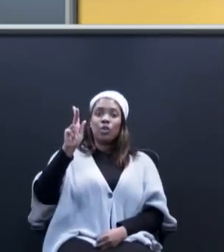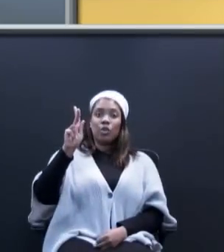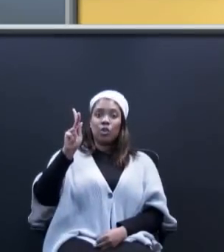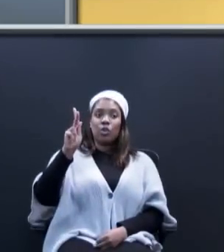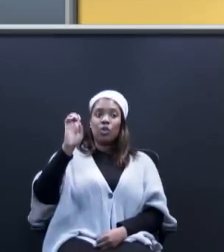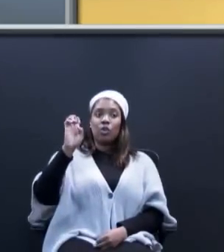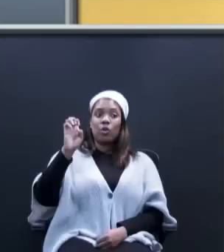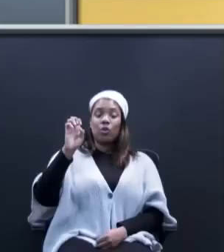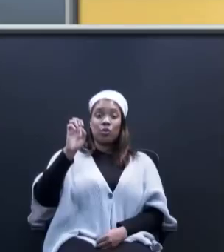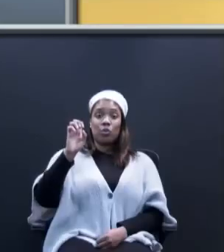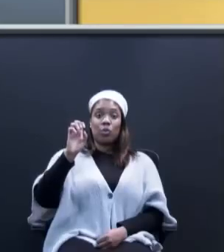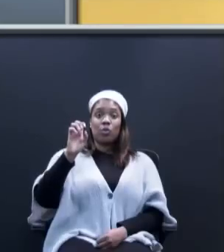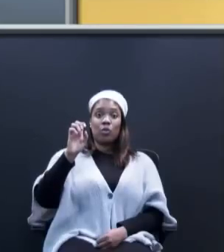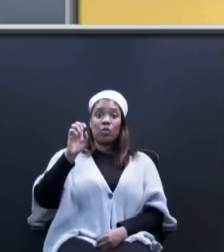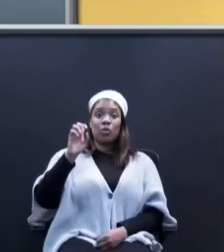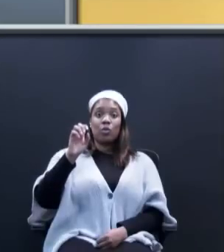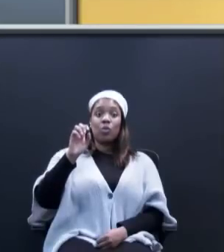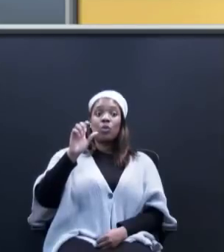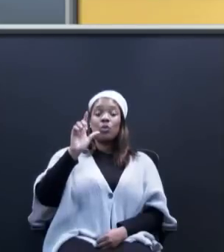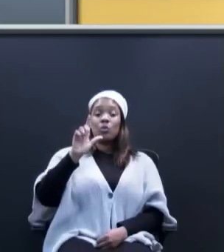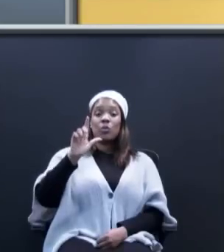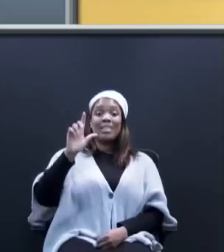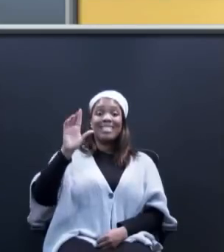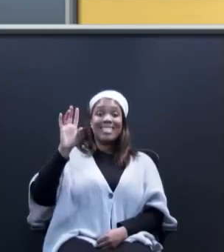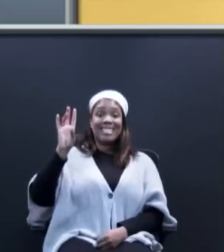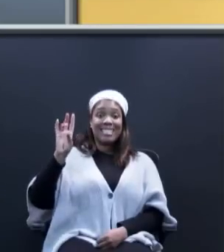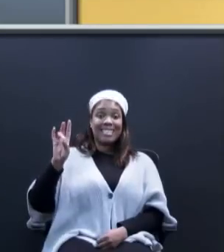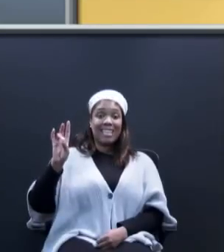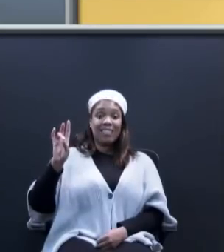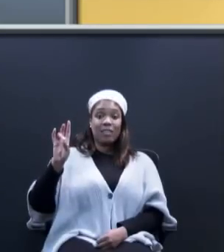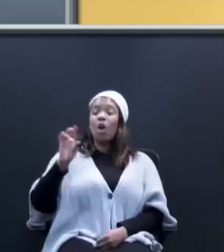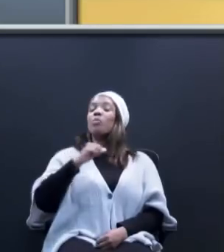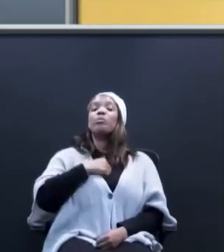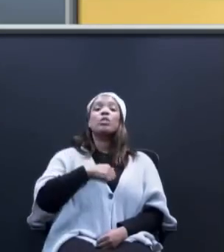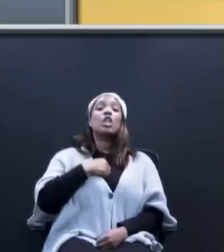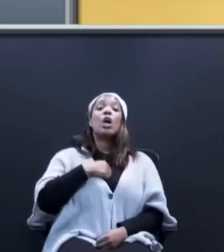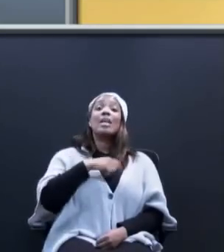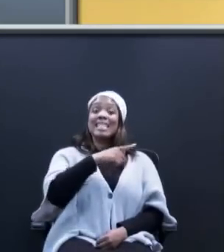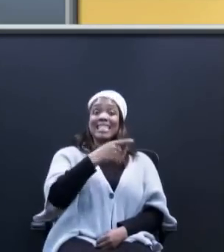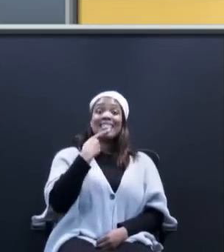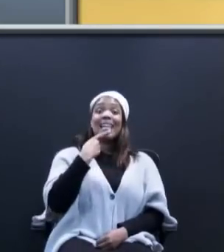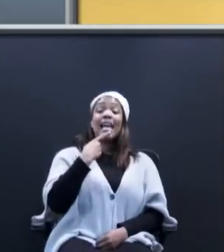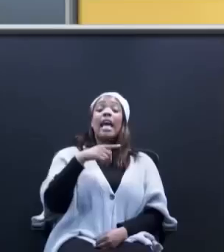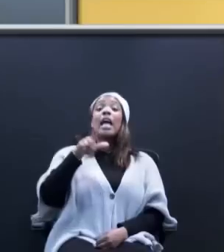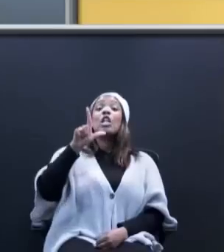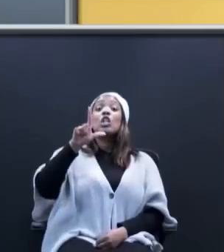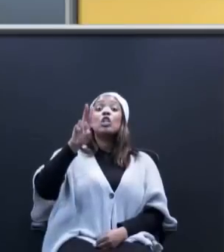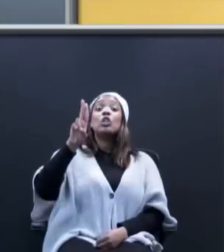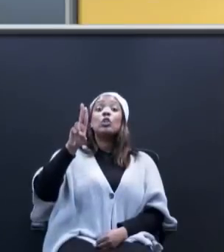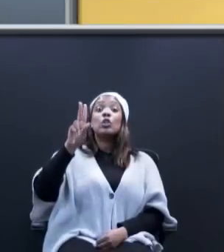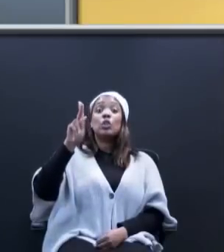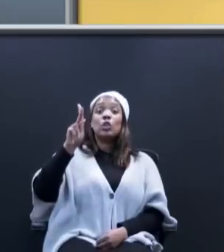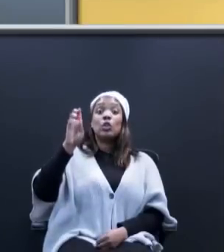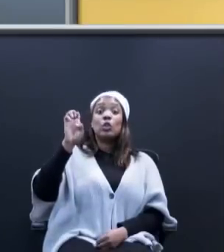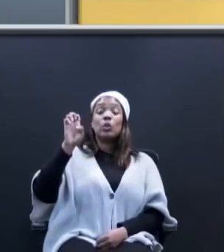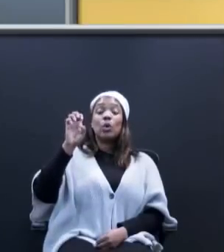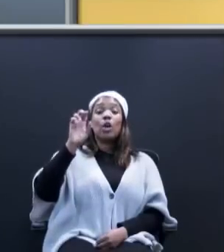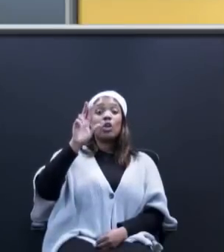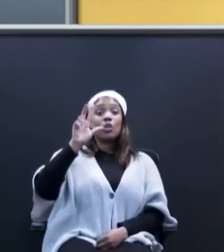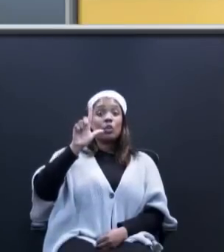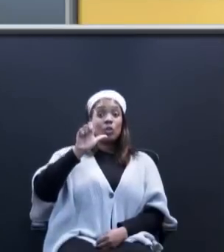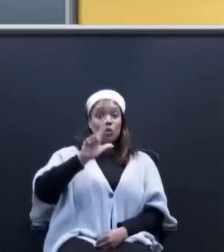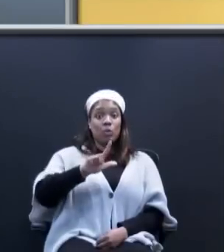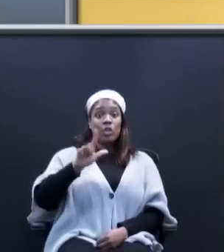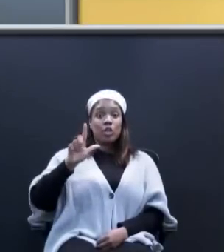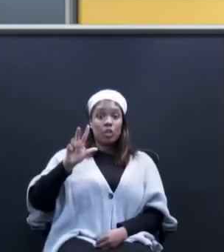And we're going to start at verse 13. Luke 22. Luke 22, and we're going to start reading at verse